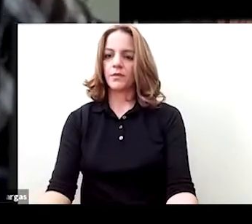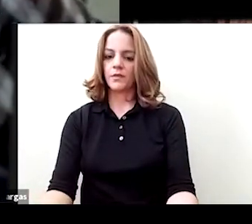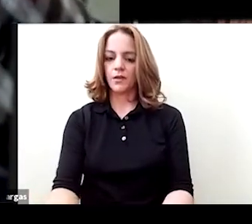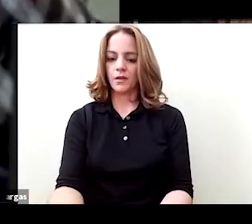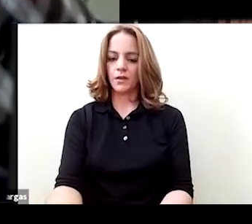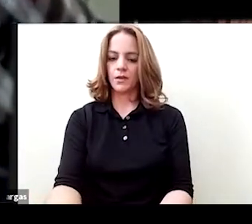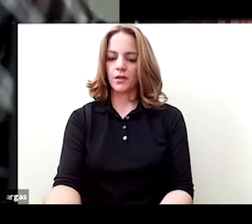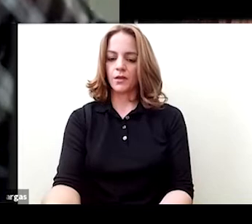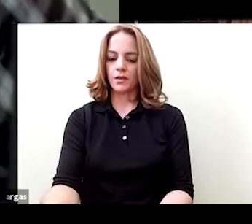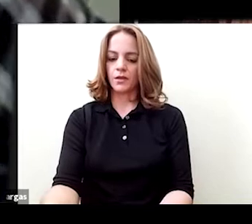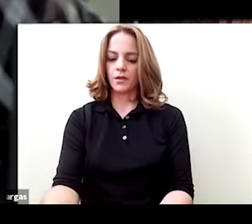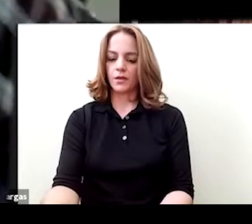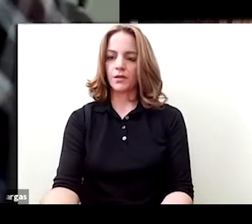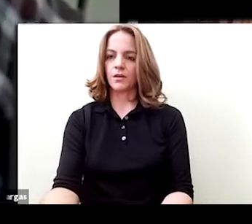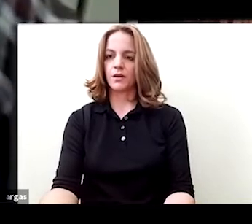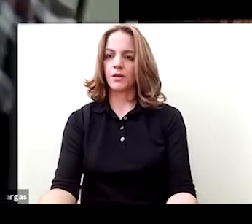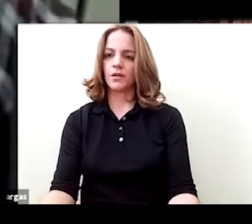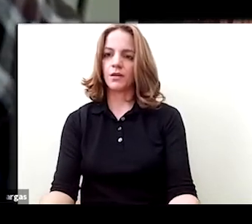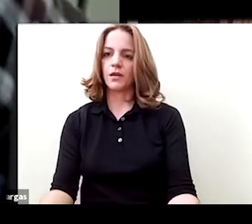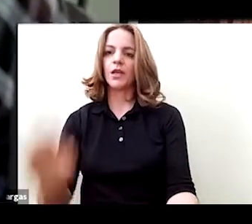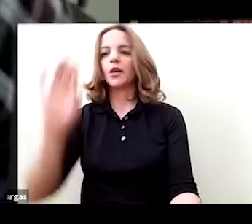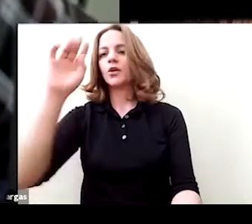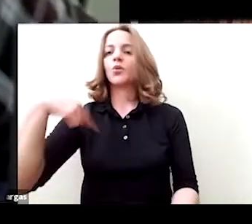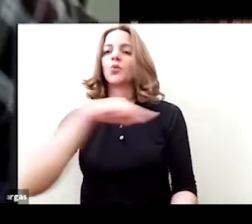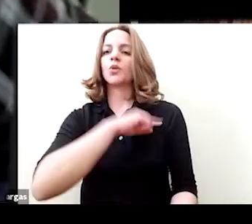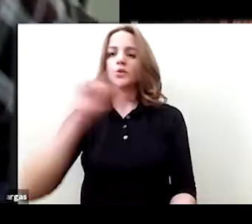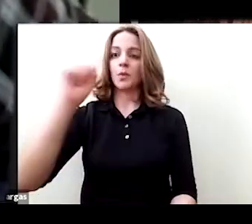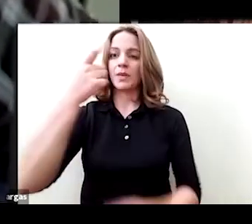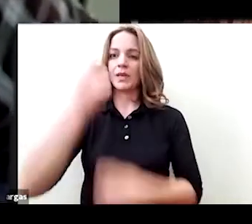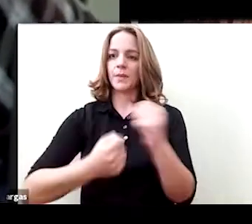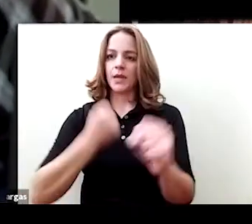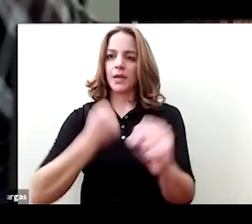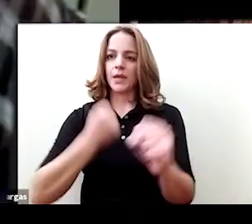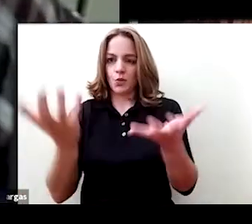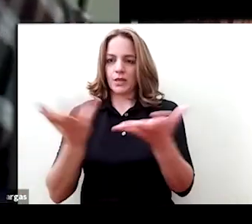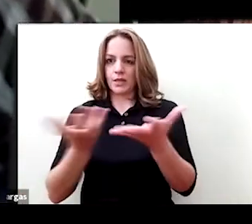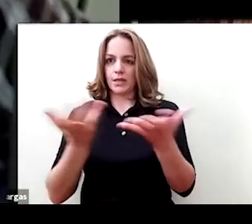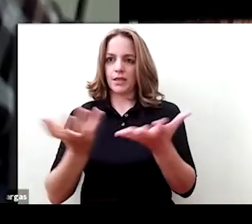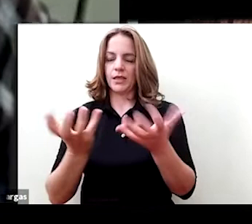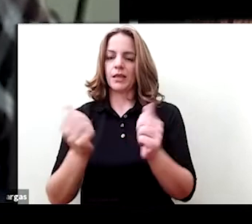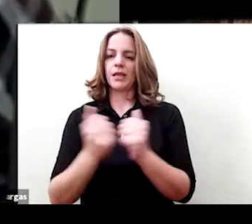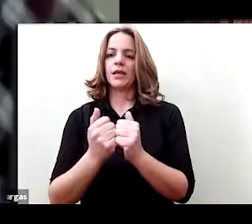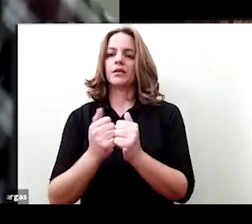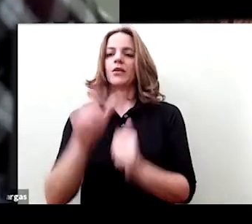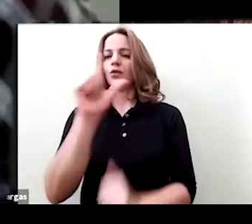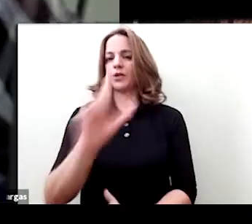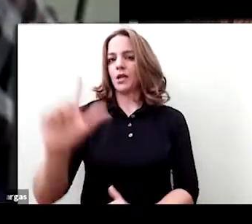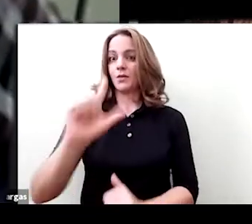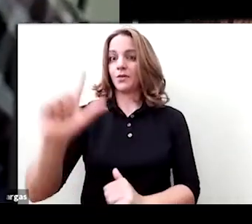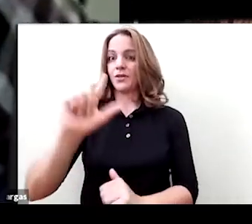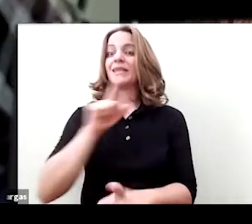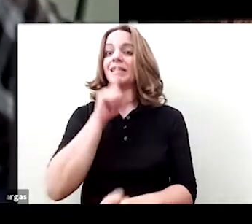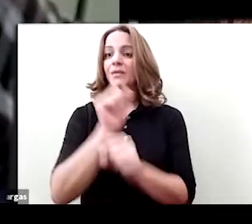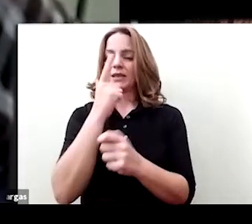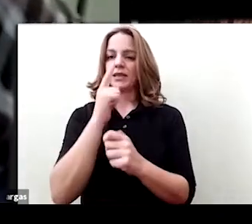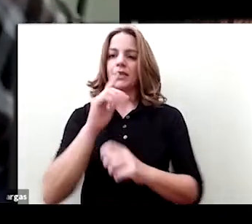first year of the library lunch hour was very exciting, and I think we laid a really nice